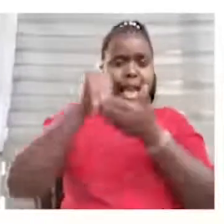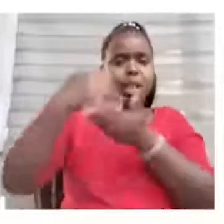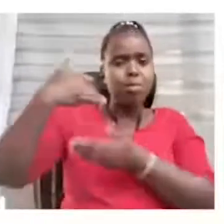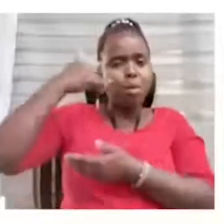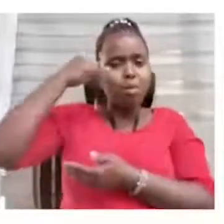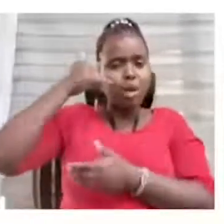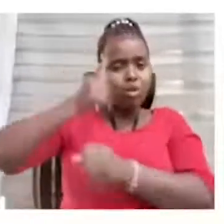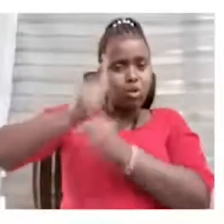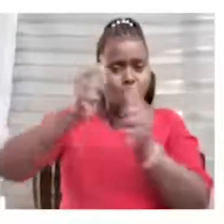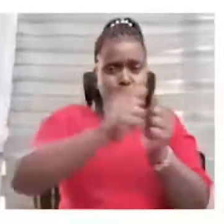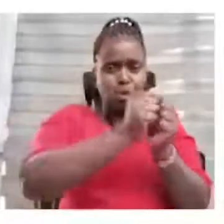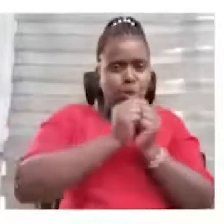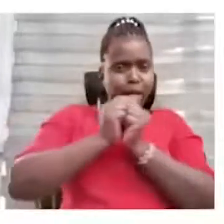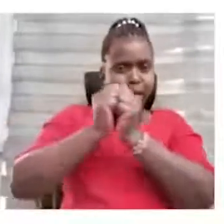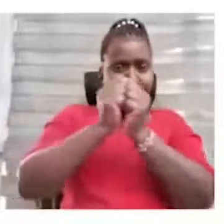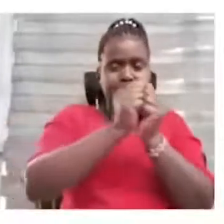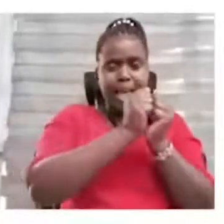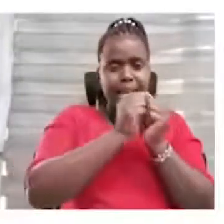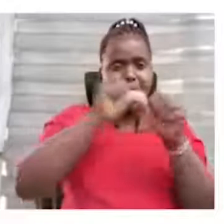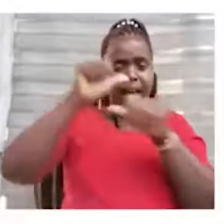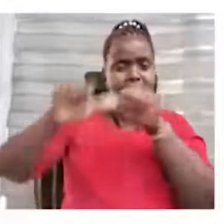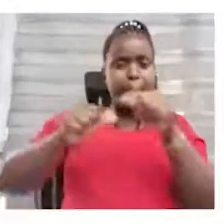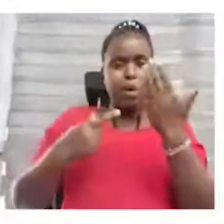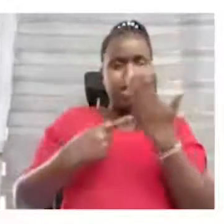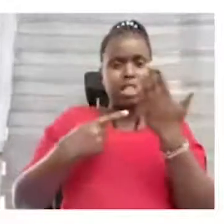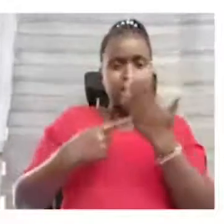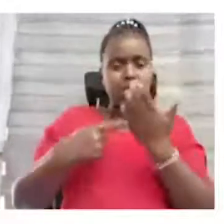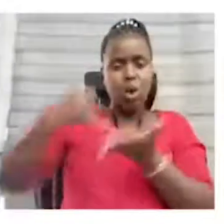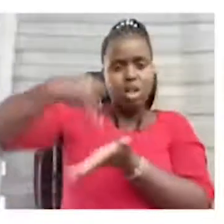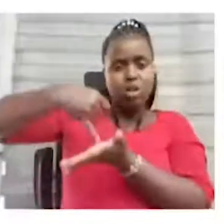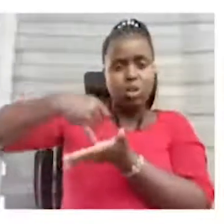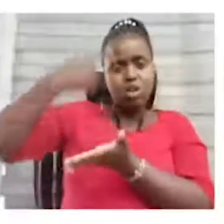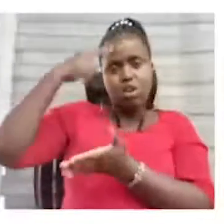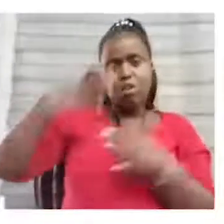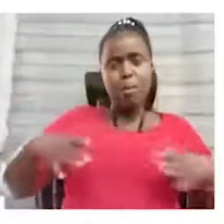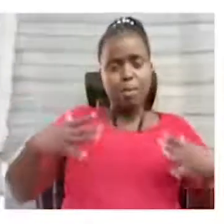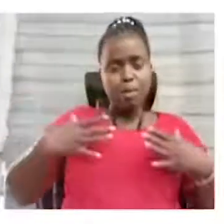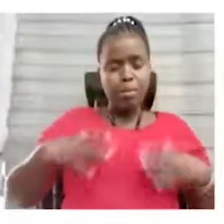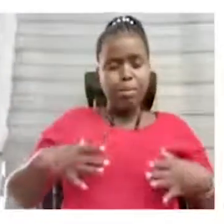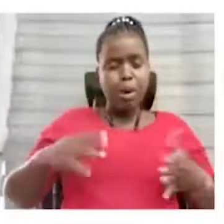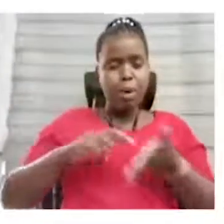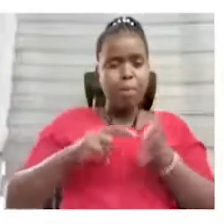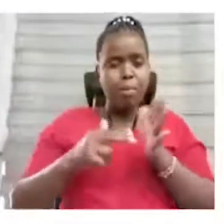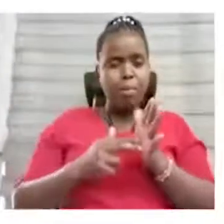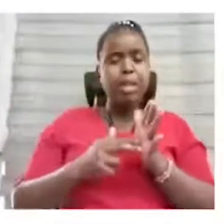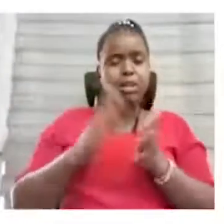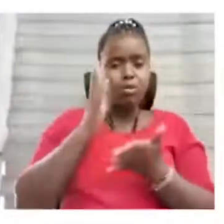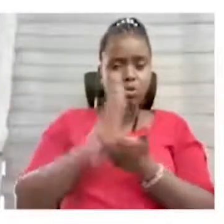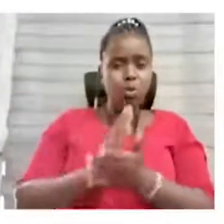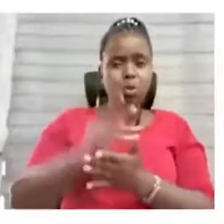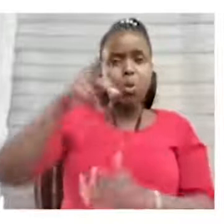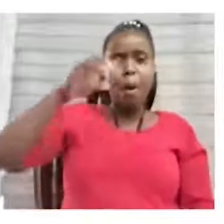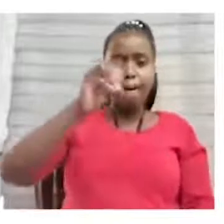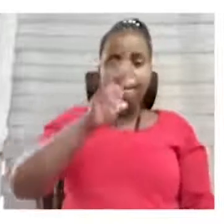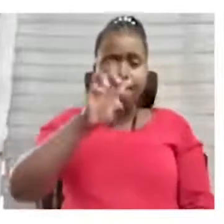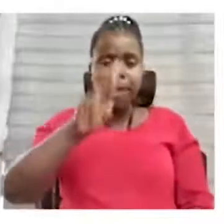towards driving the digital inclusion of people with disabilities. But our work so far has been really insights-led.